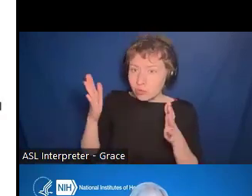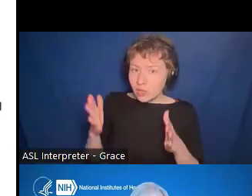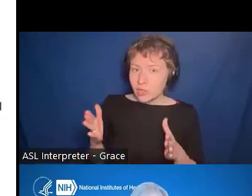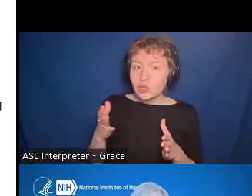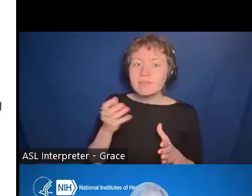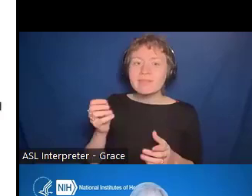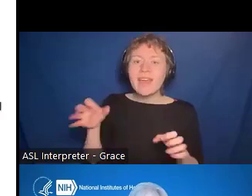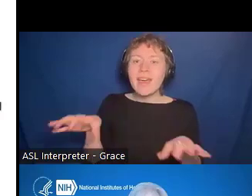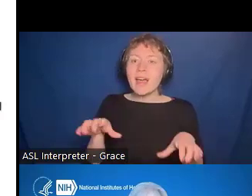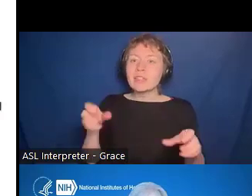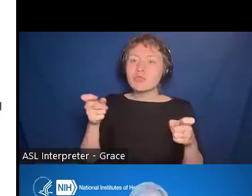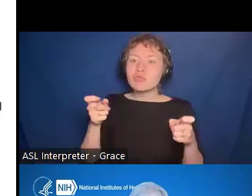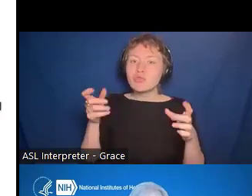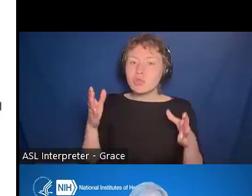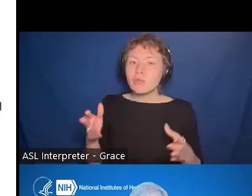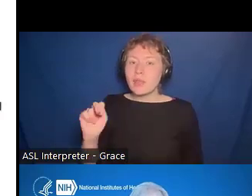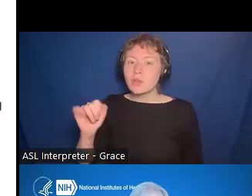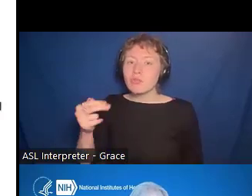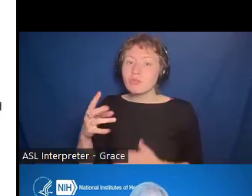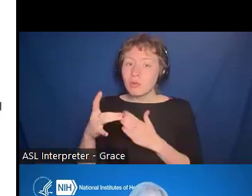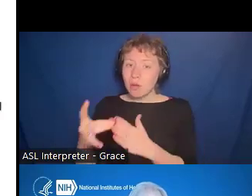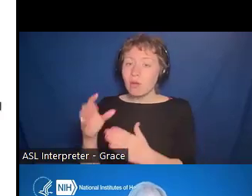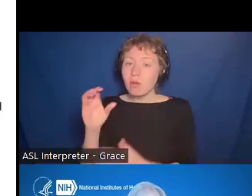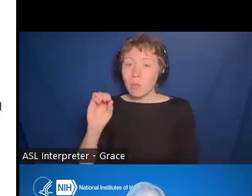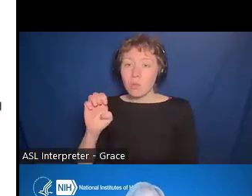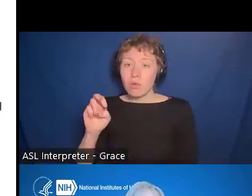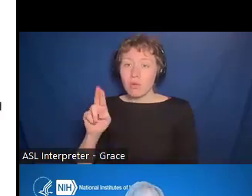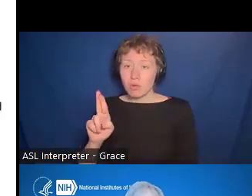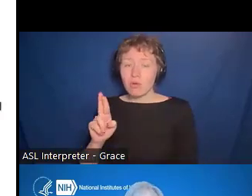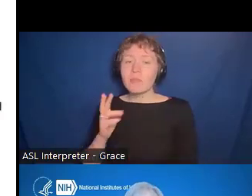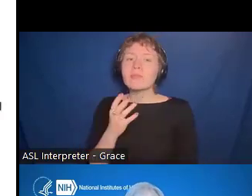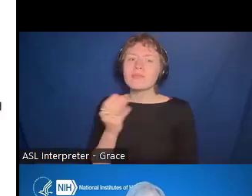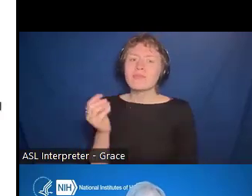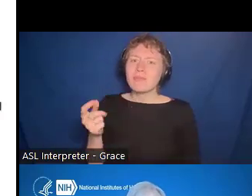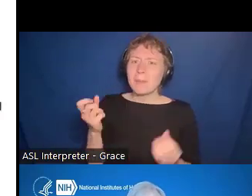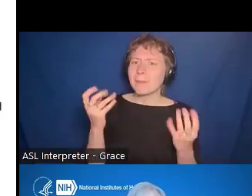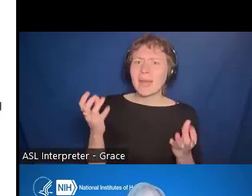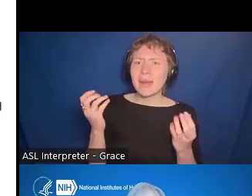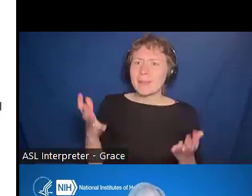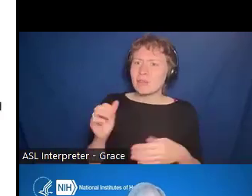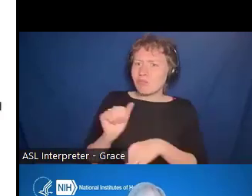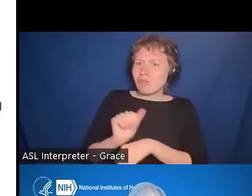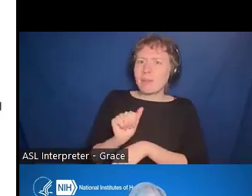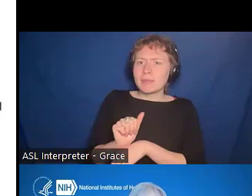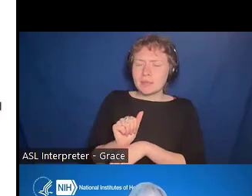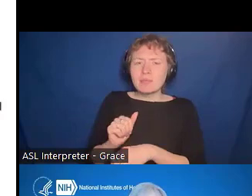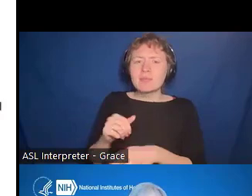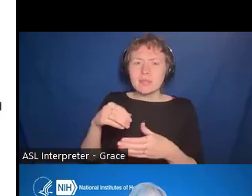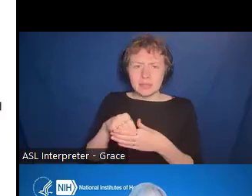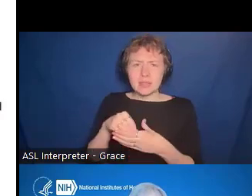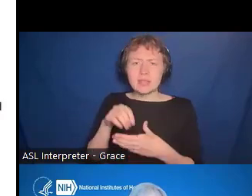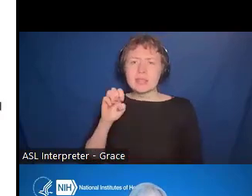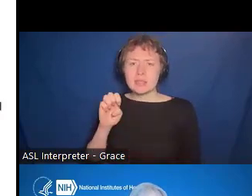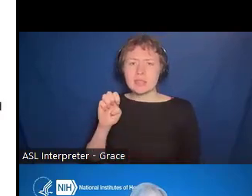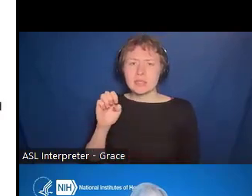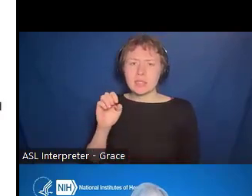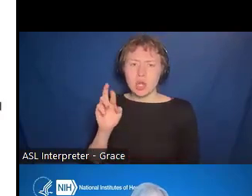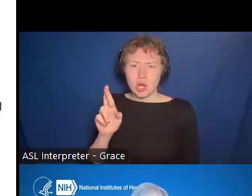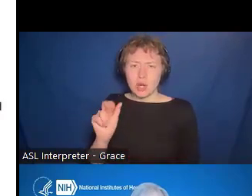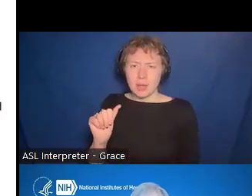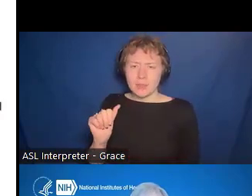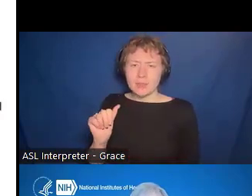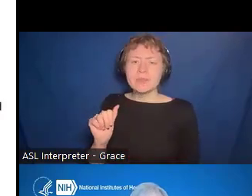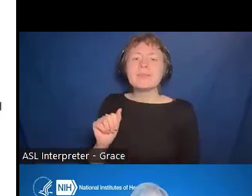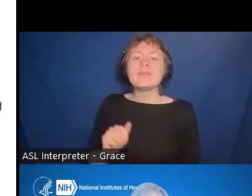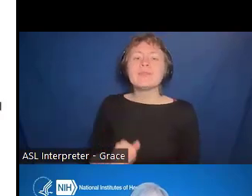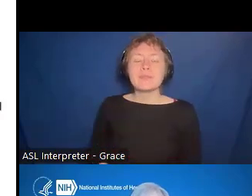NIH Guide in the Office of Extramural Research, in addition to her many duties within ERA. And